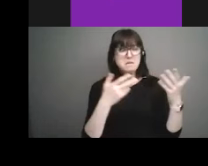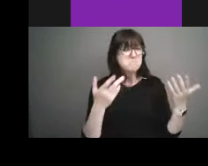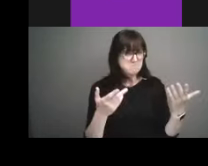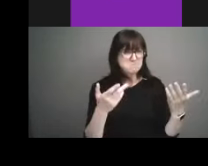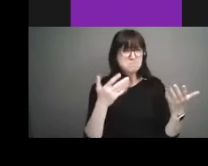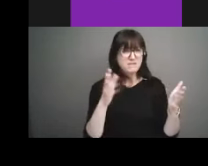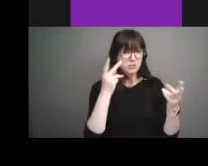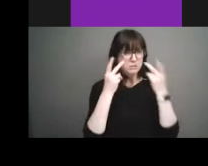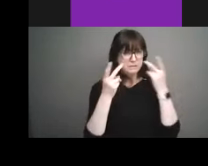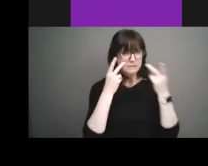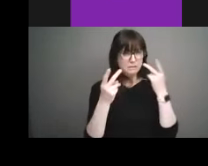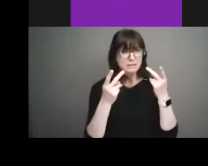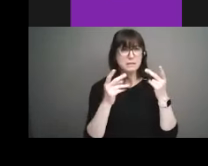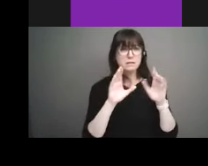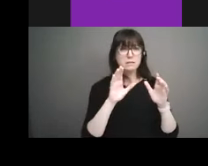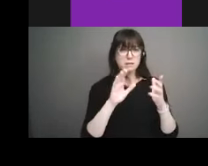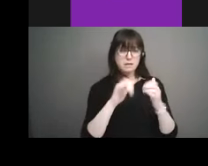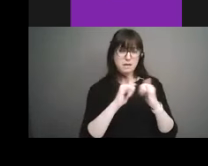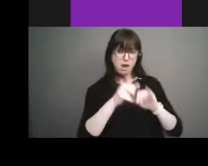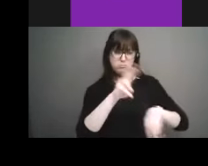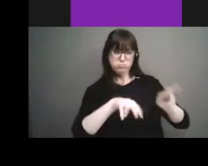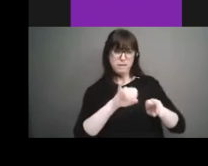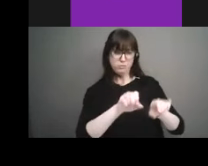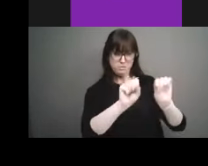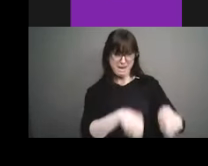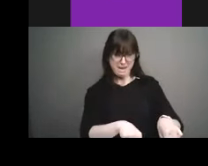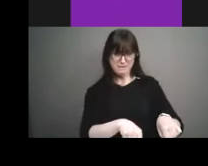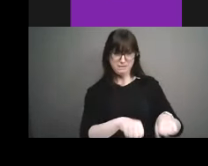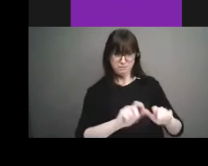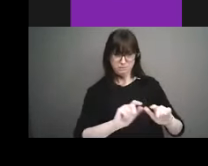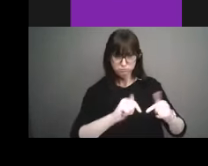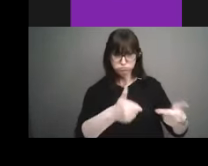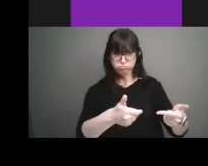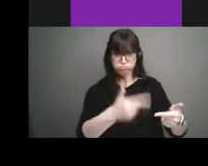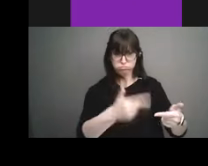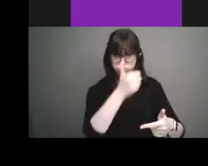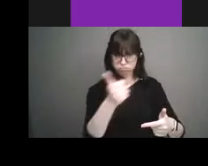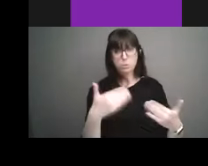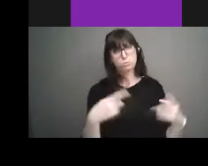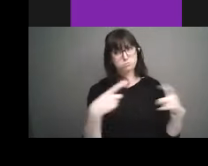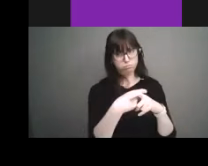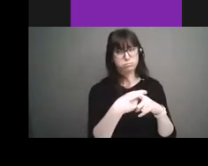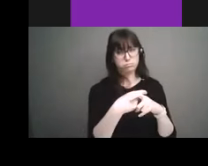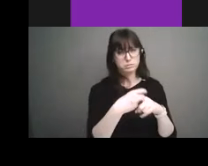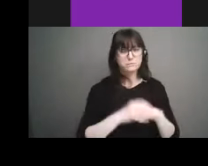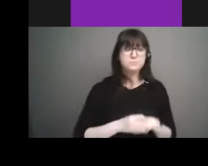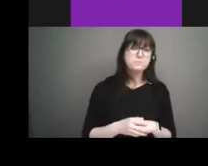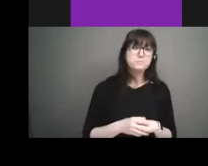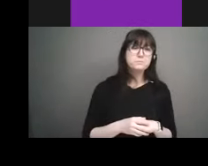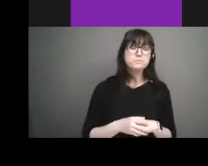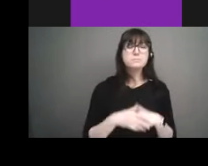these capacity determinations can be complicated. They can be very complex.